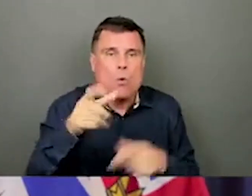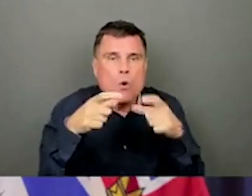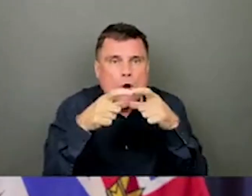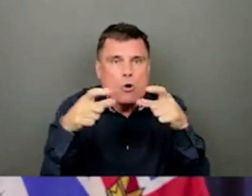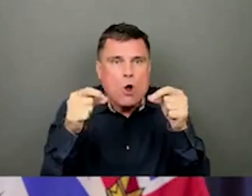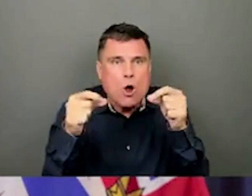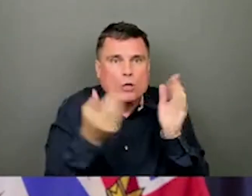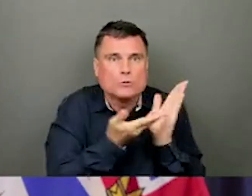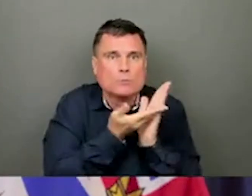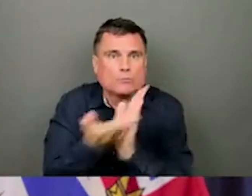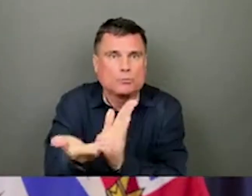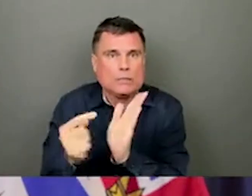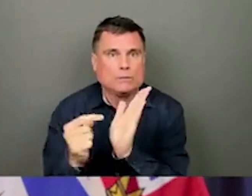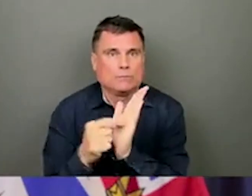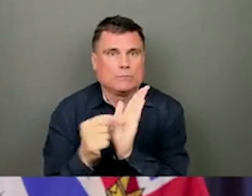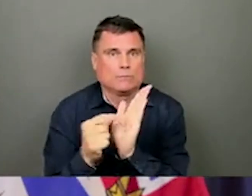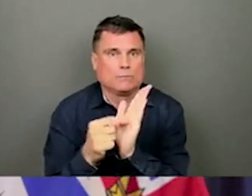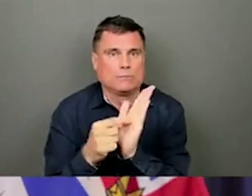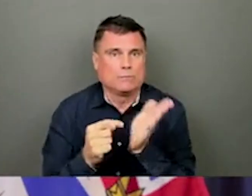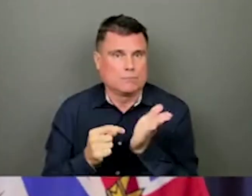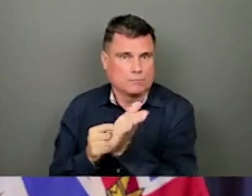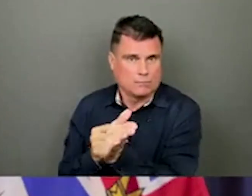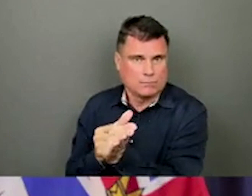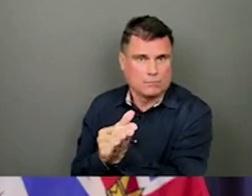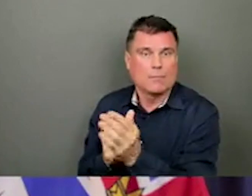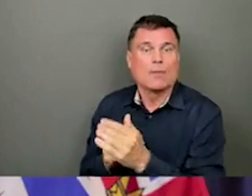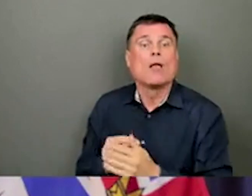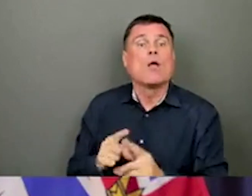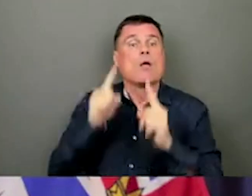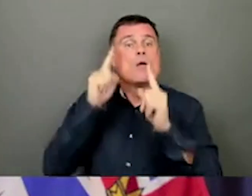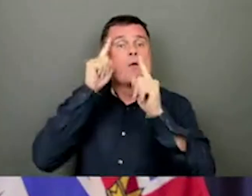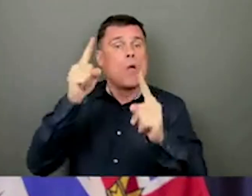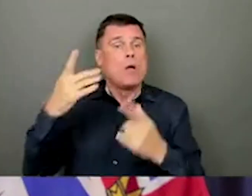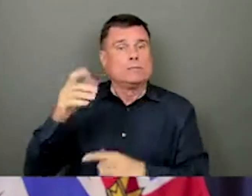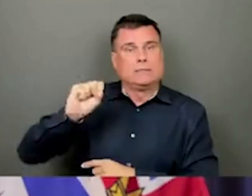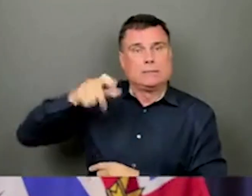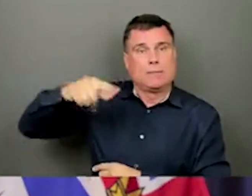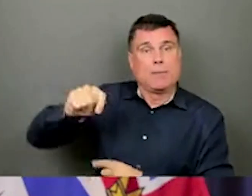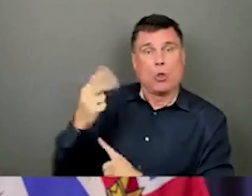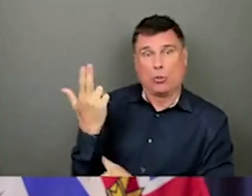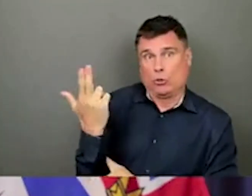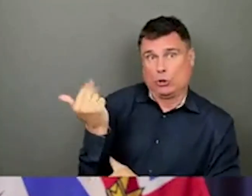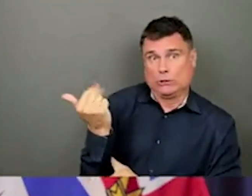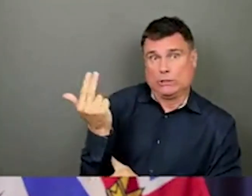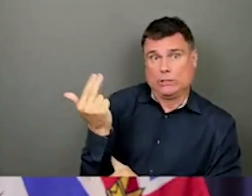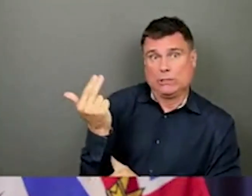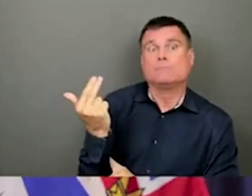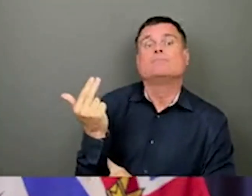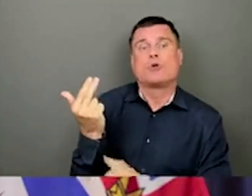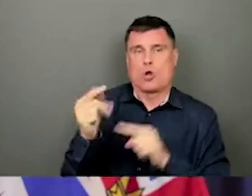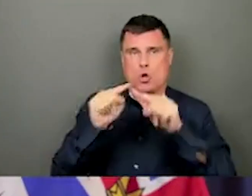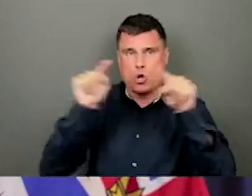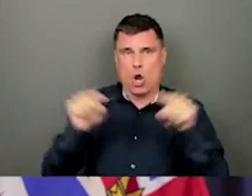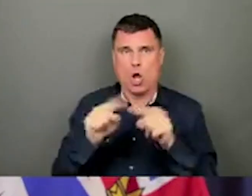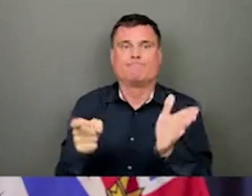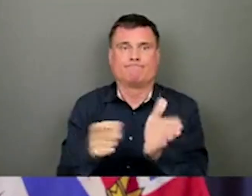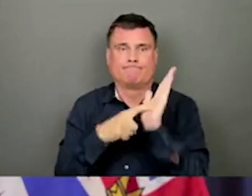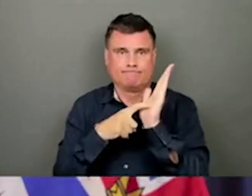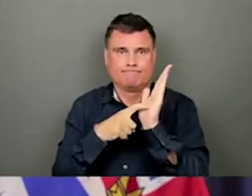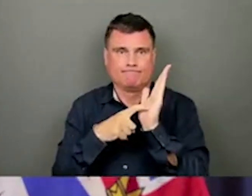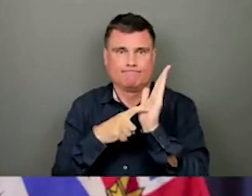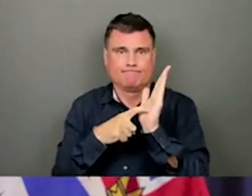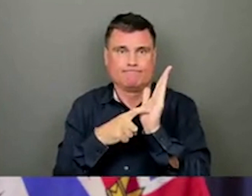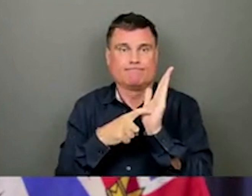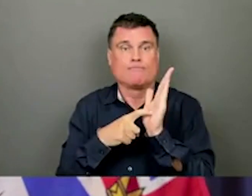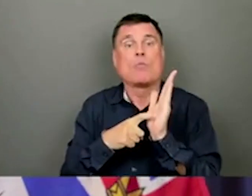time, as we start with a target date of September 13th, to implement the BC Vaccine Card with an end date of